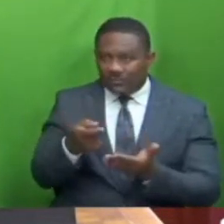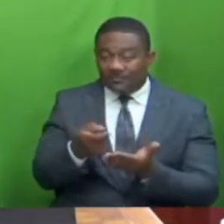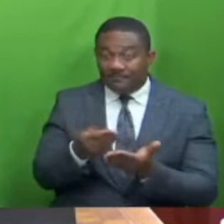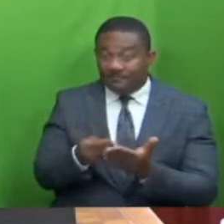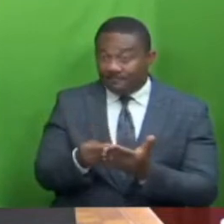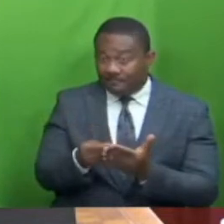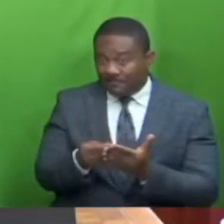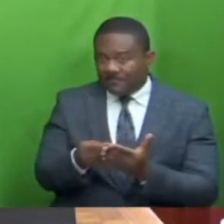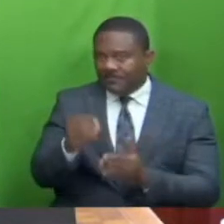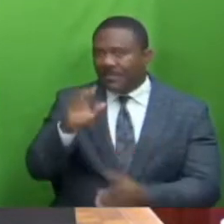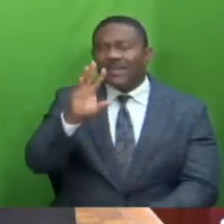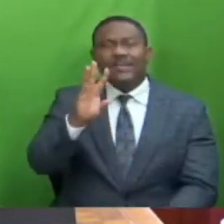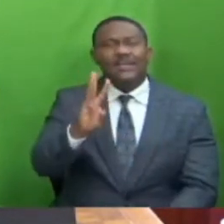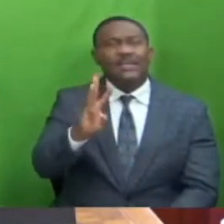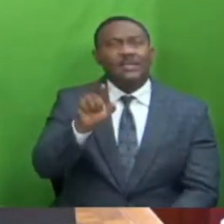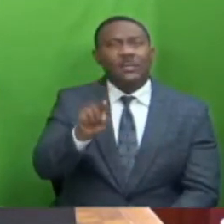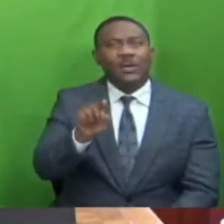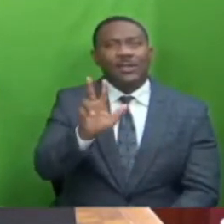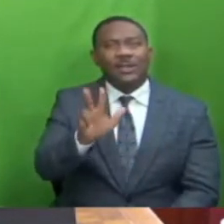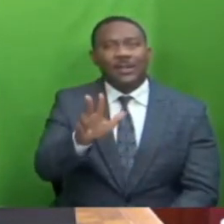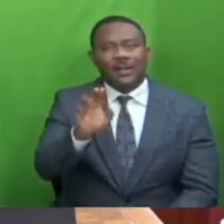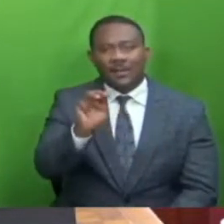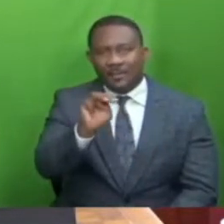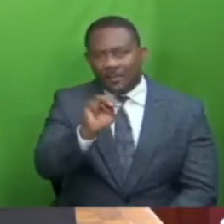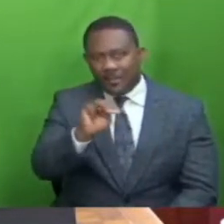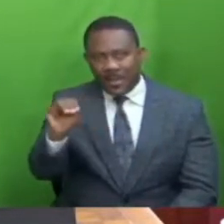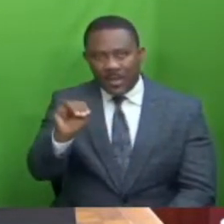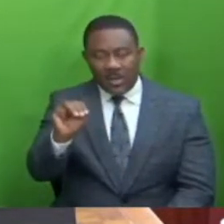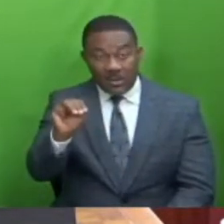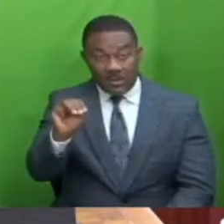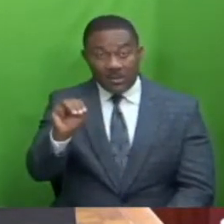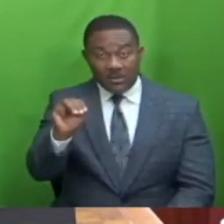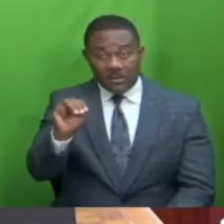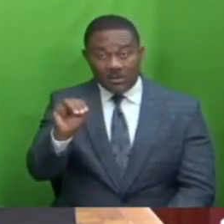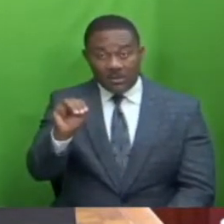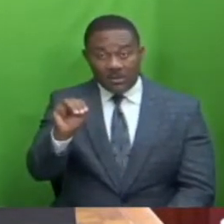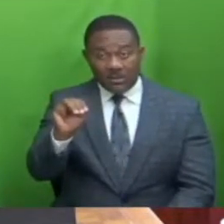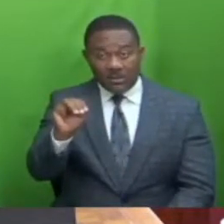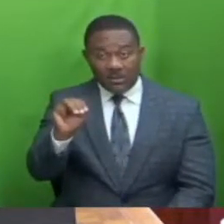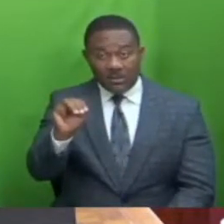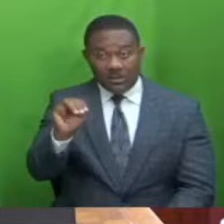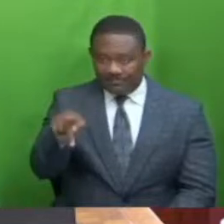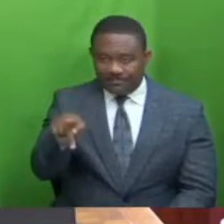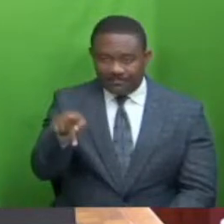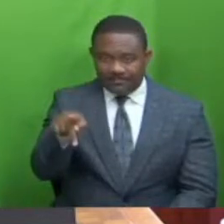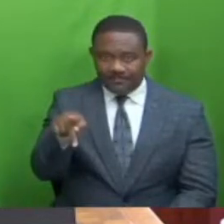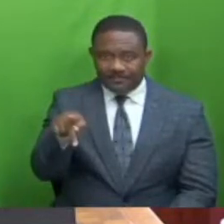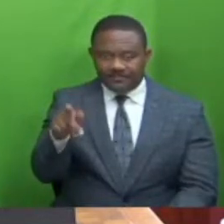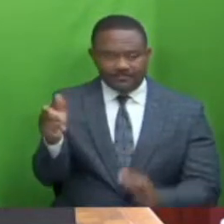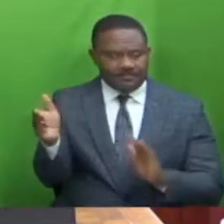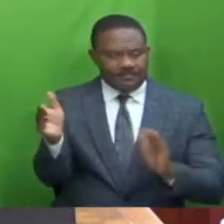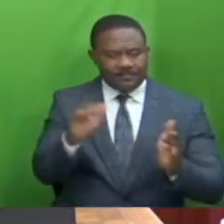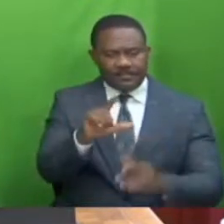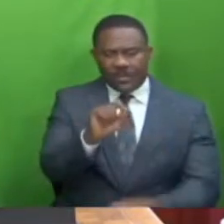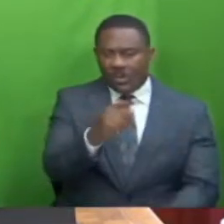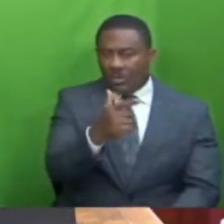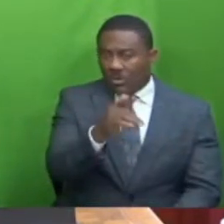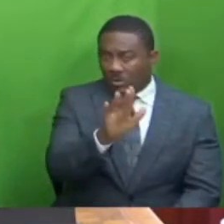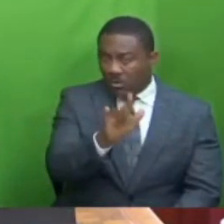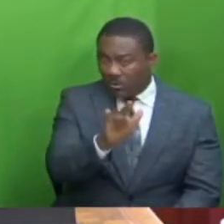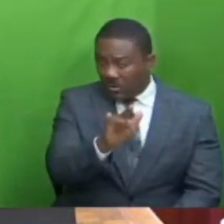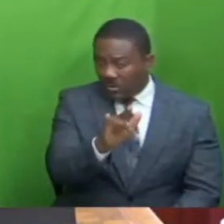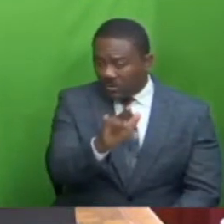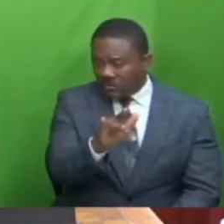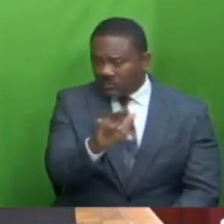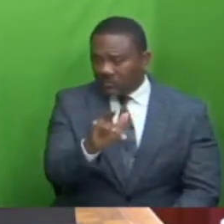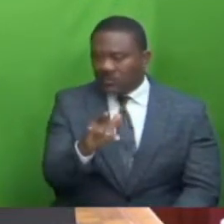of 6.3 billion Ghana cedis, 0.8% of GDP, compared to the 2023 half-year budget